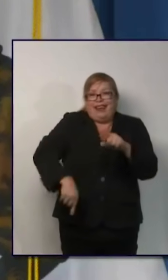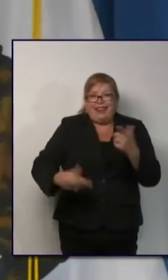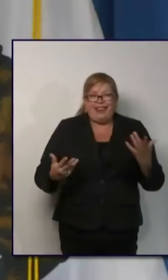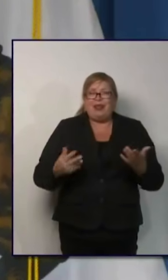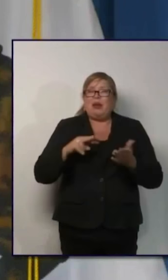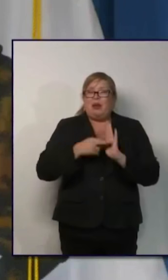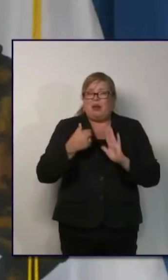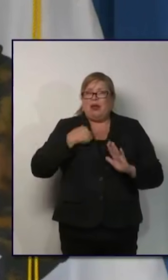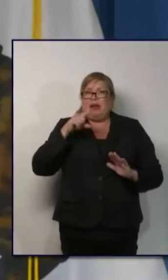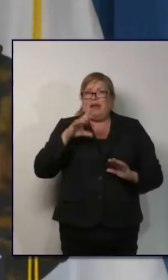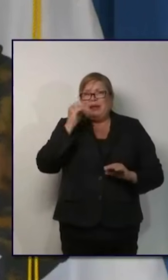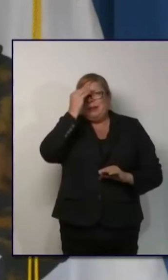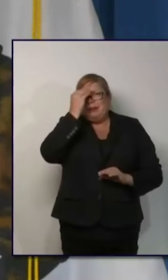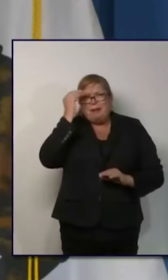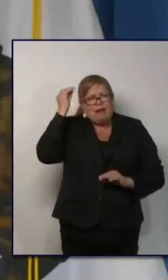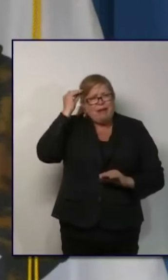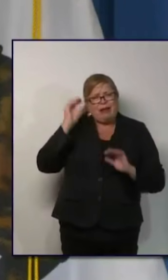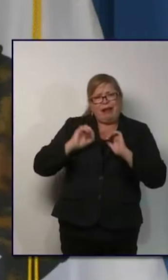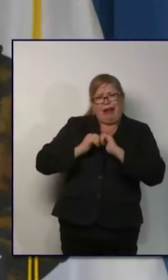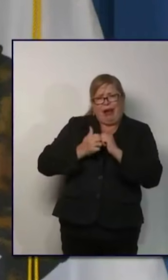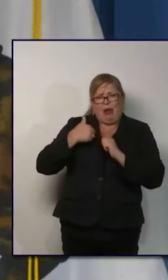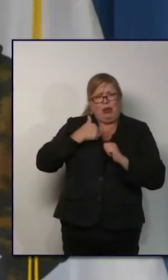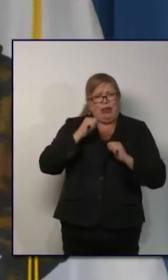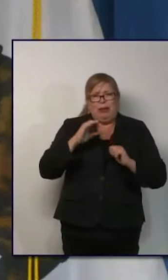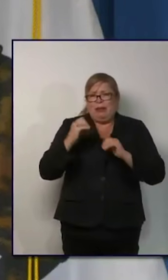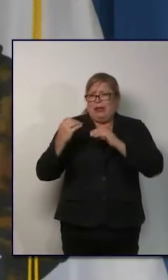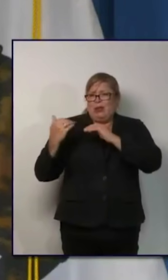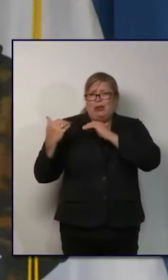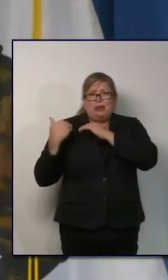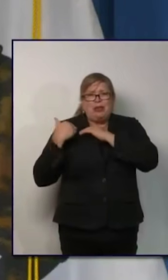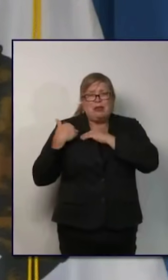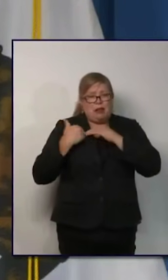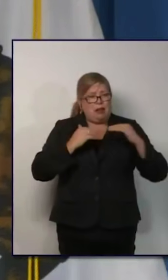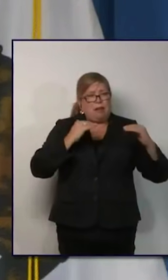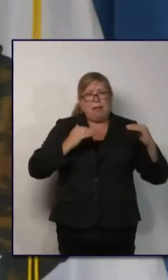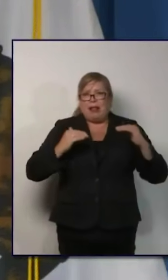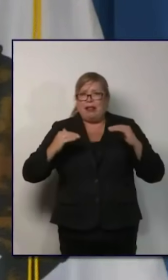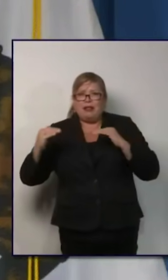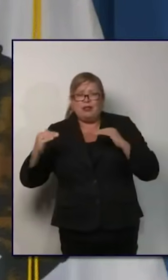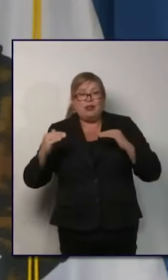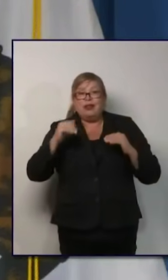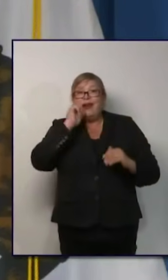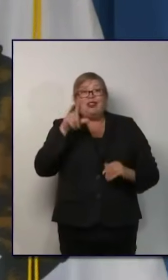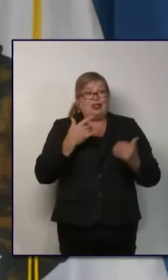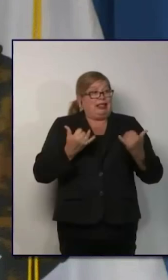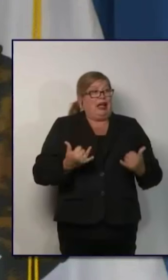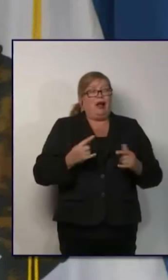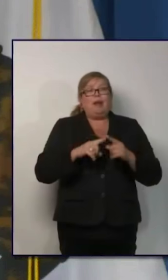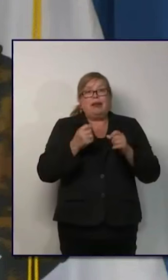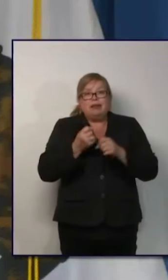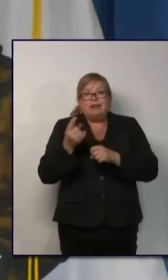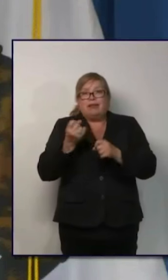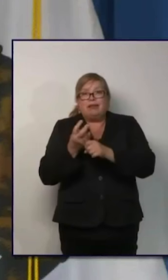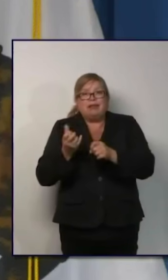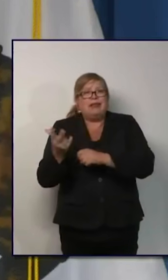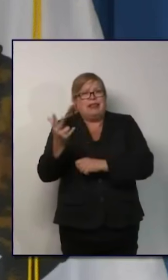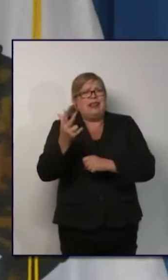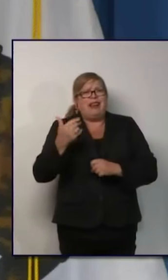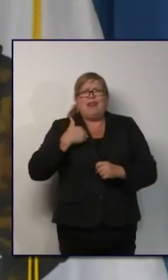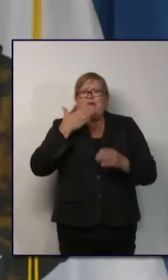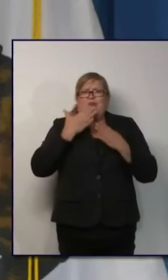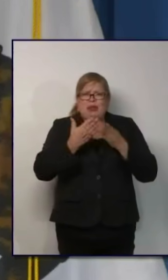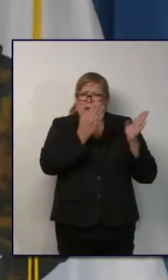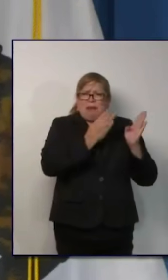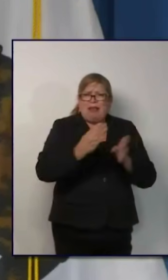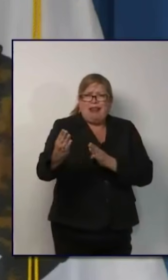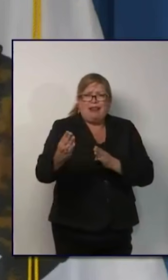to be mindful of our responsibility to balance the budget every year, but do so strategically. Remember,